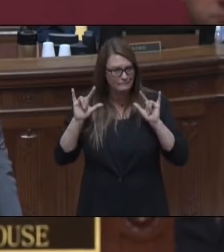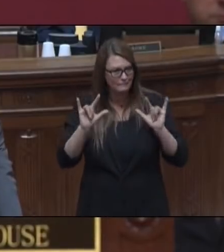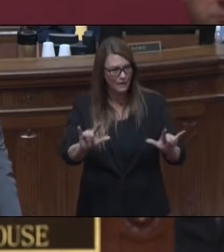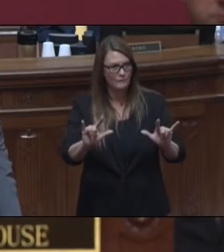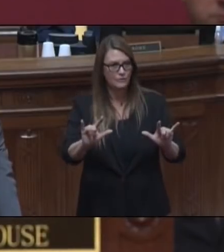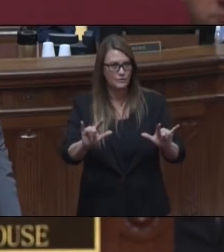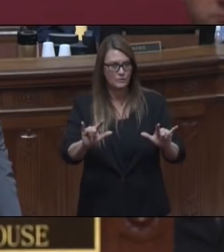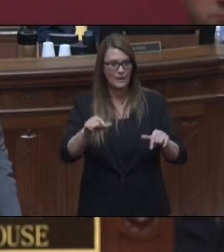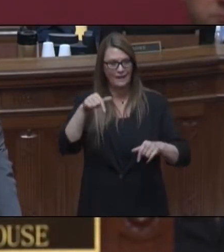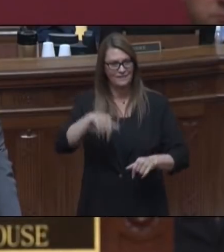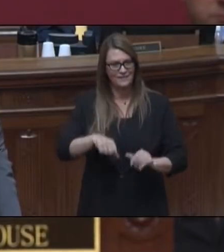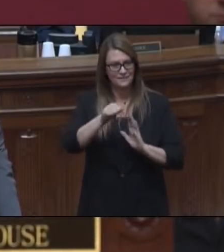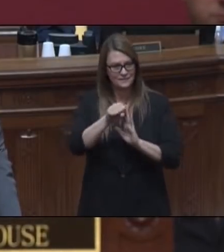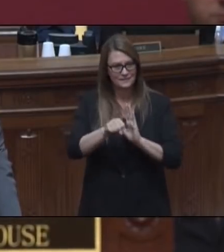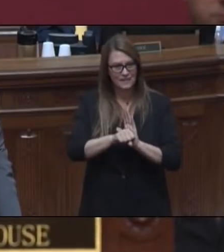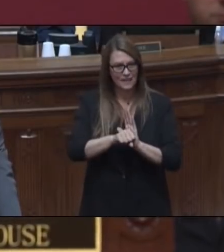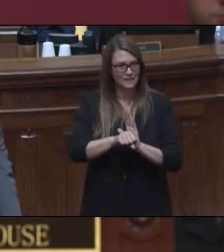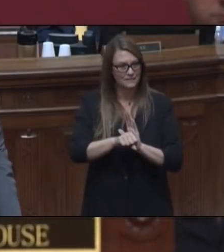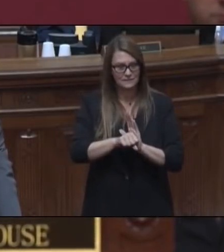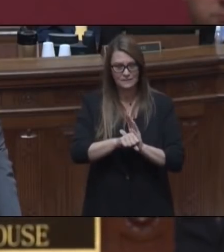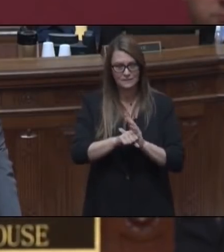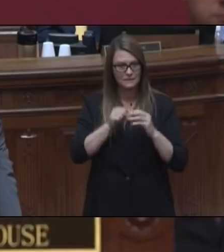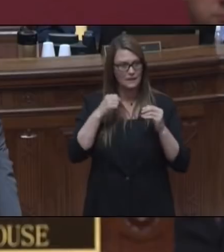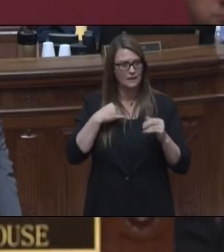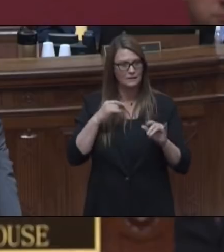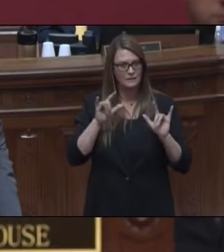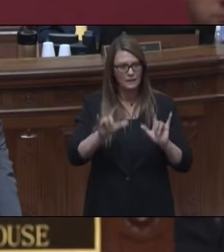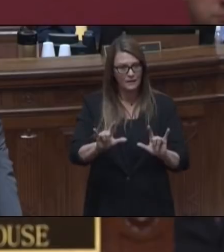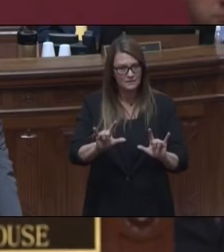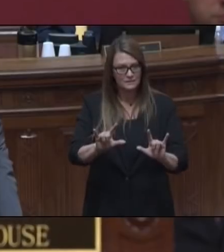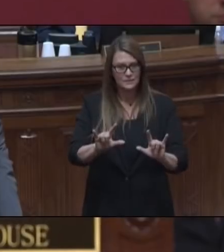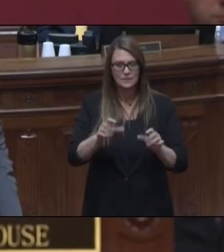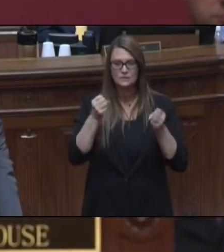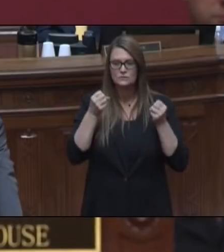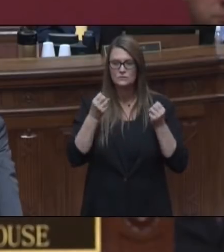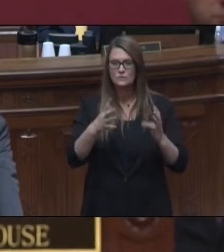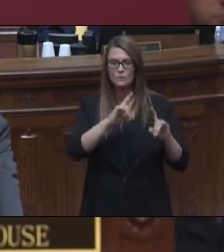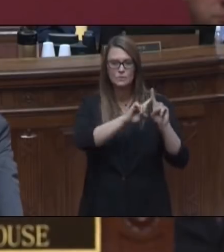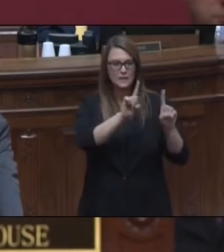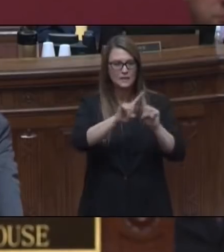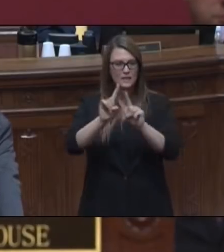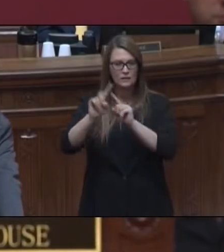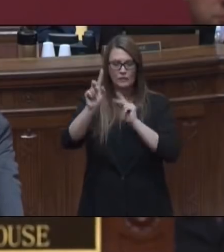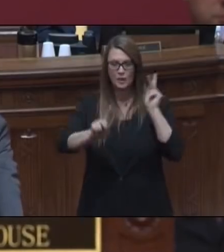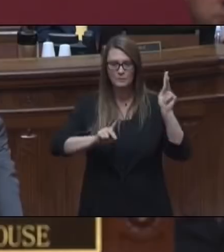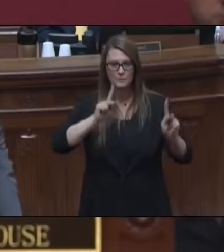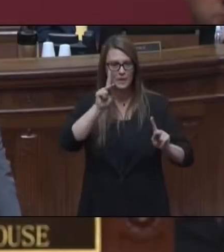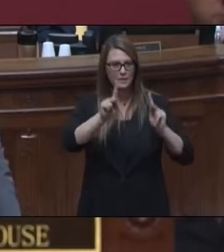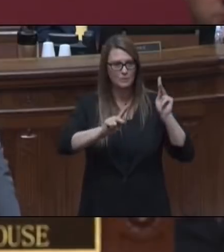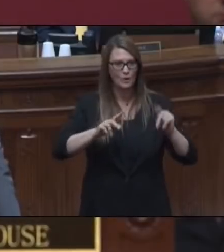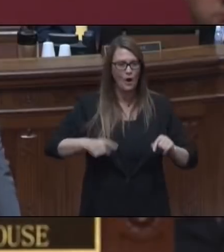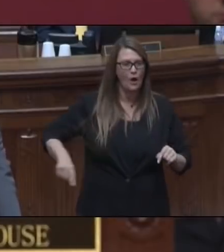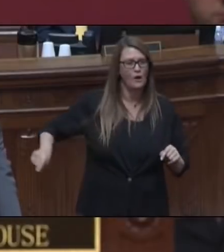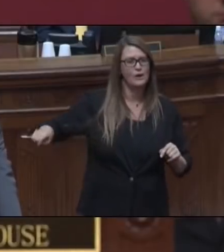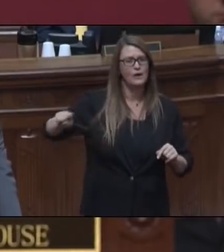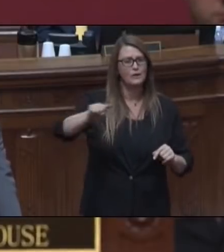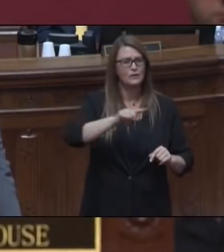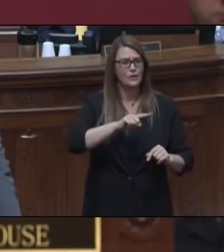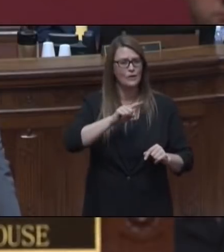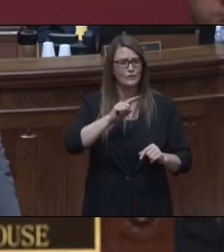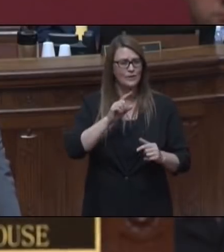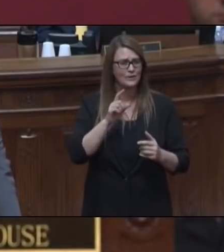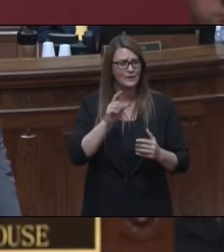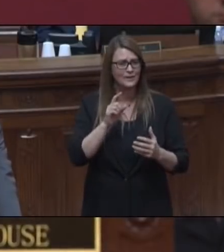this state more than good sense. So many different people throughout all the different land and everything